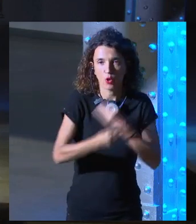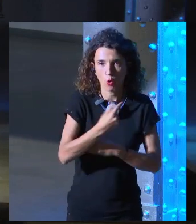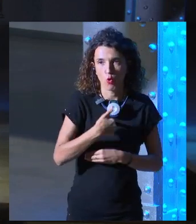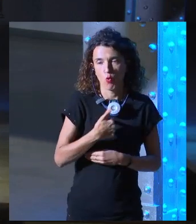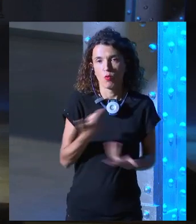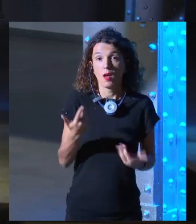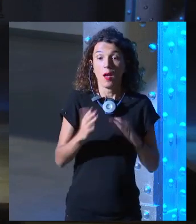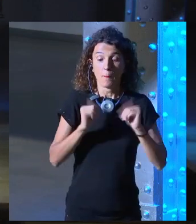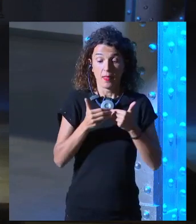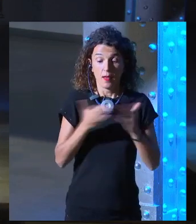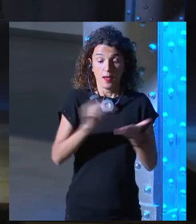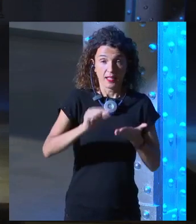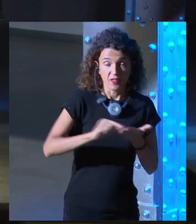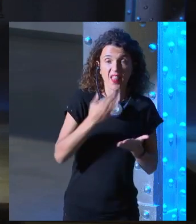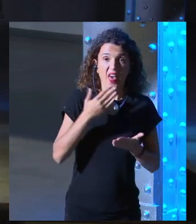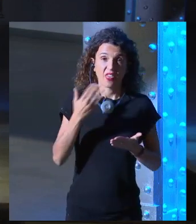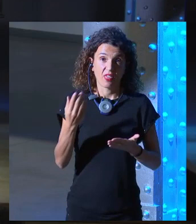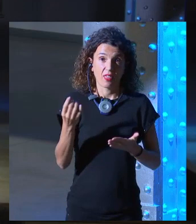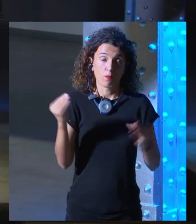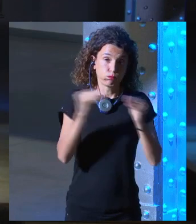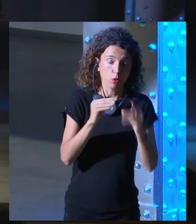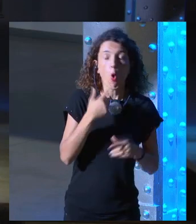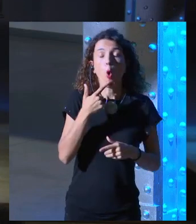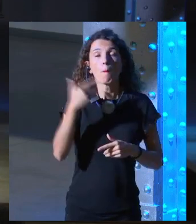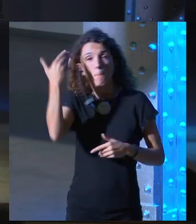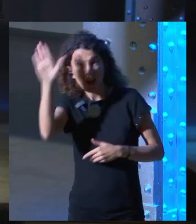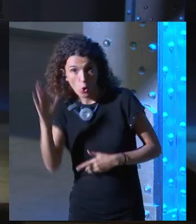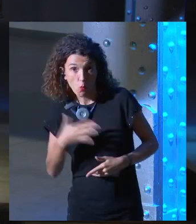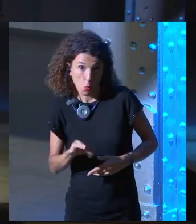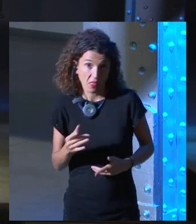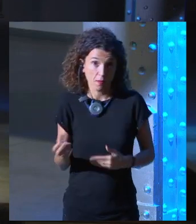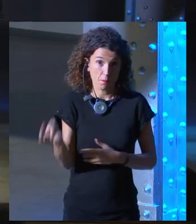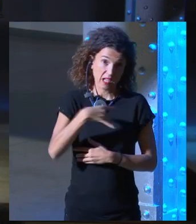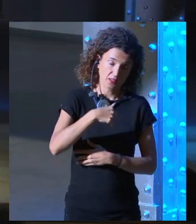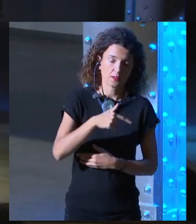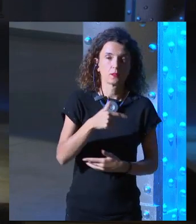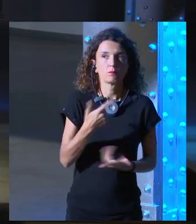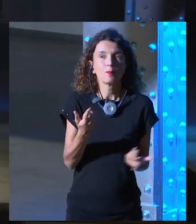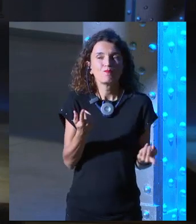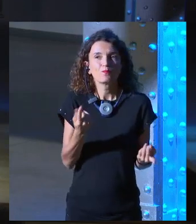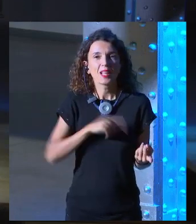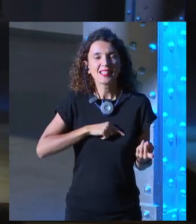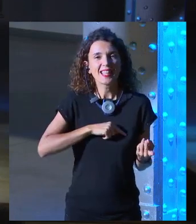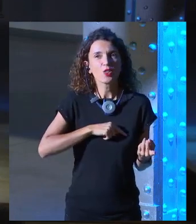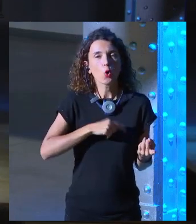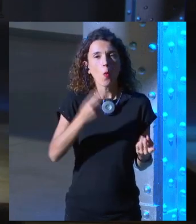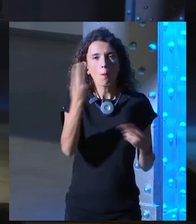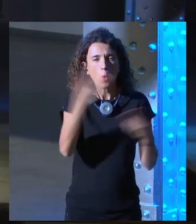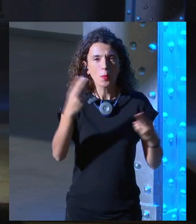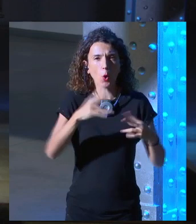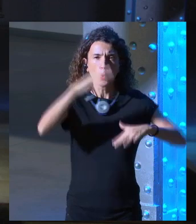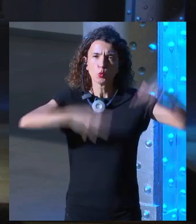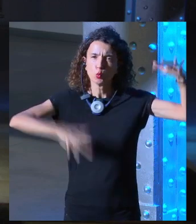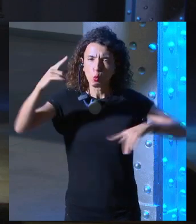my age, people who are much older. And that's lovely, because I feel it's a real cross-section for the audience. But nobody can